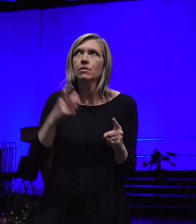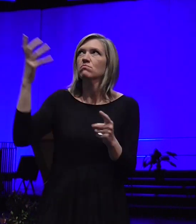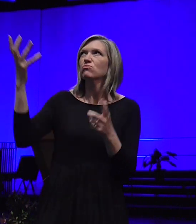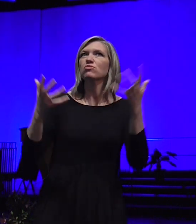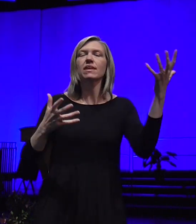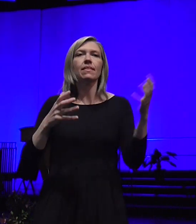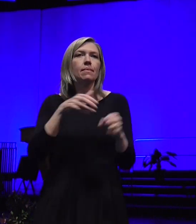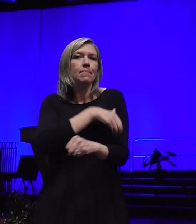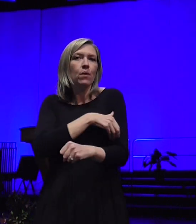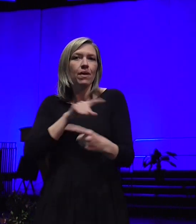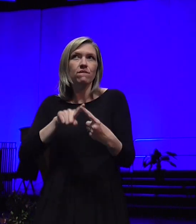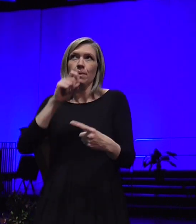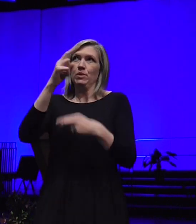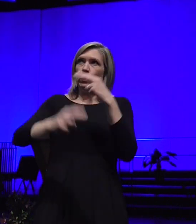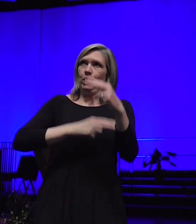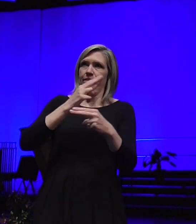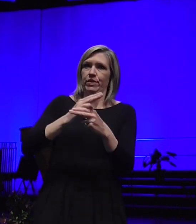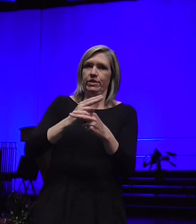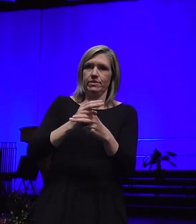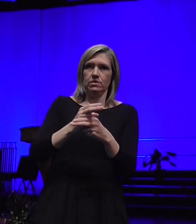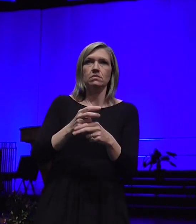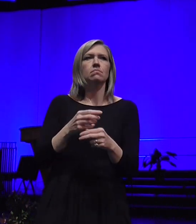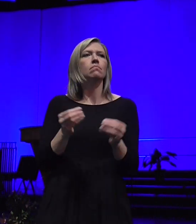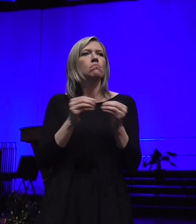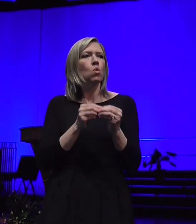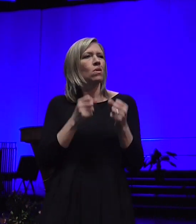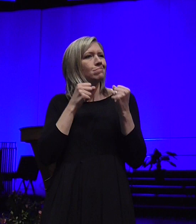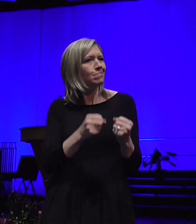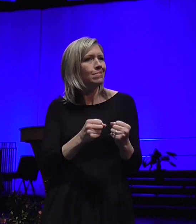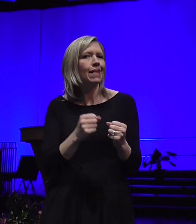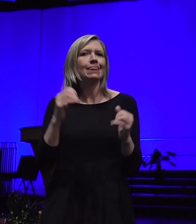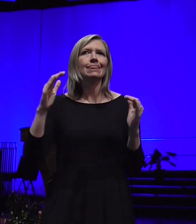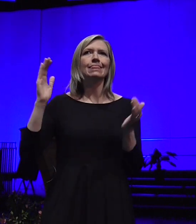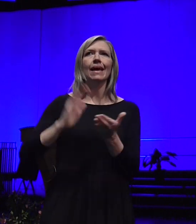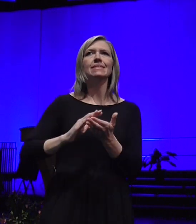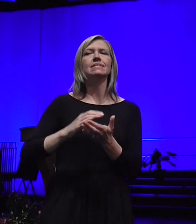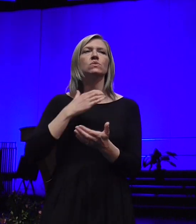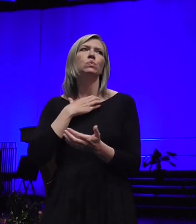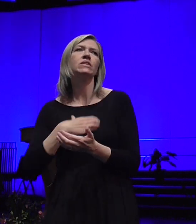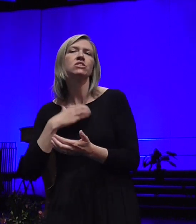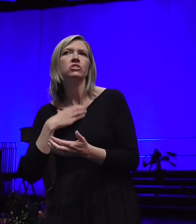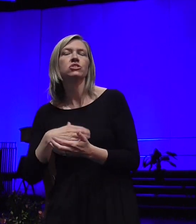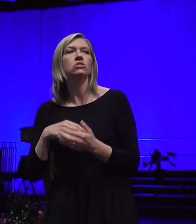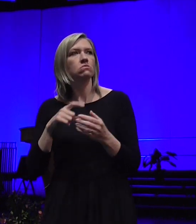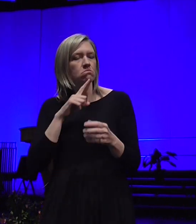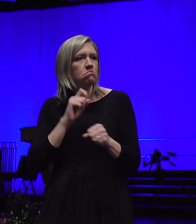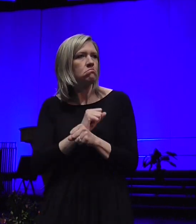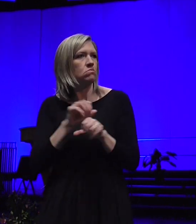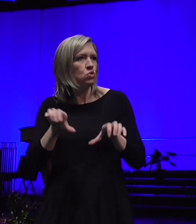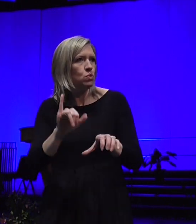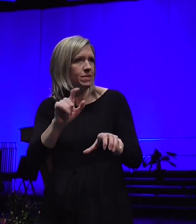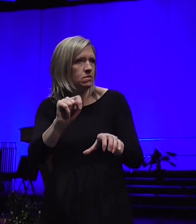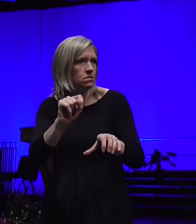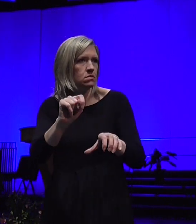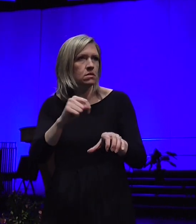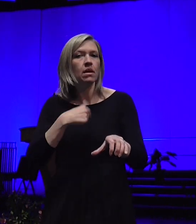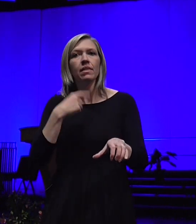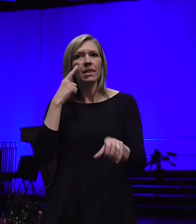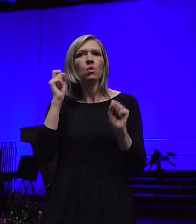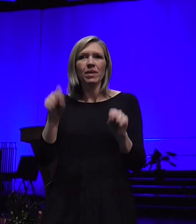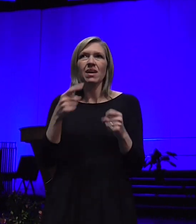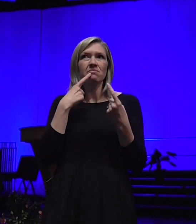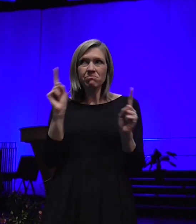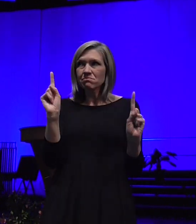universe. More backbone and less wishbone. We can get this done. And I think commitment is a big part